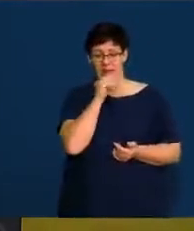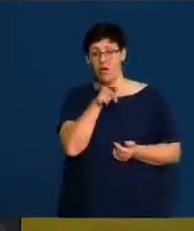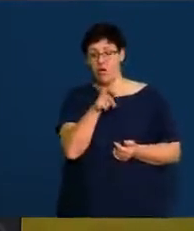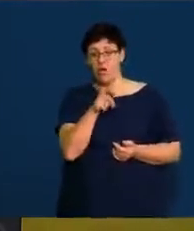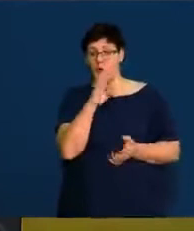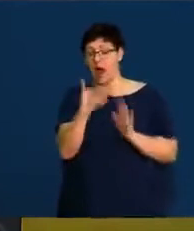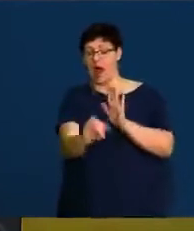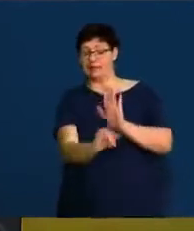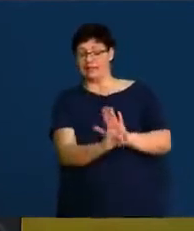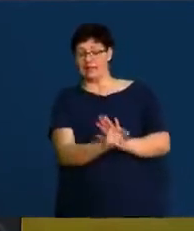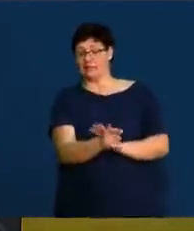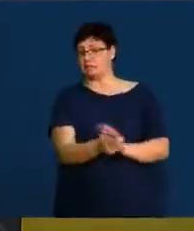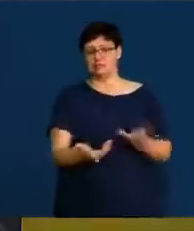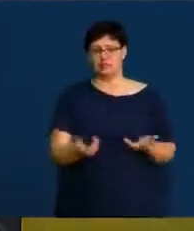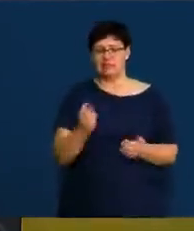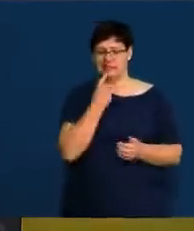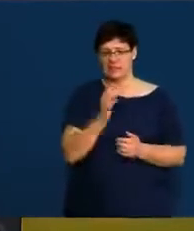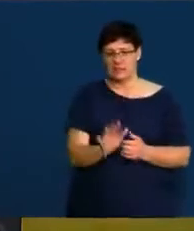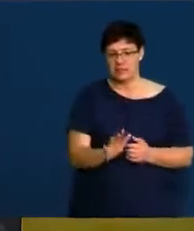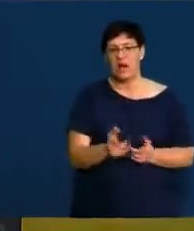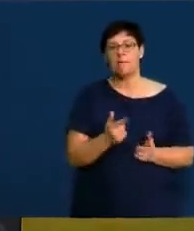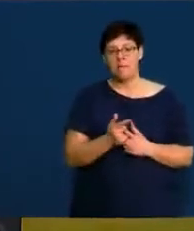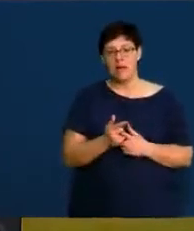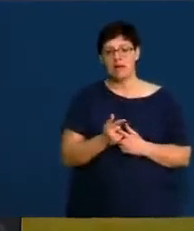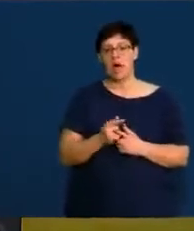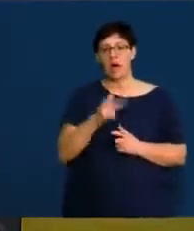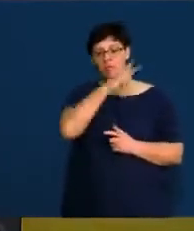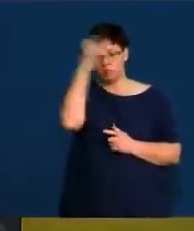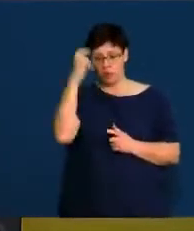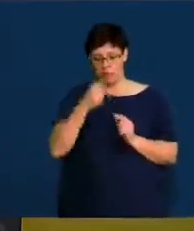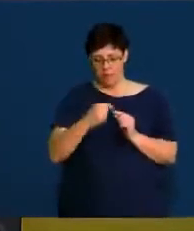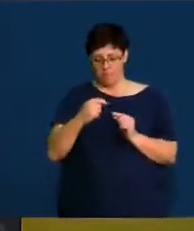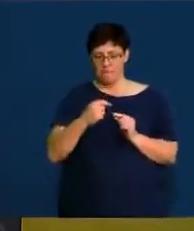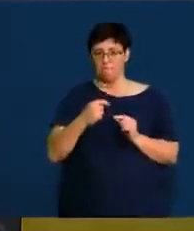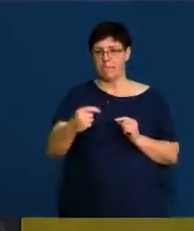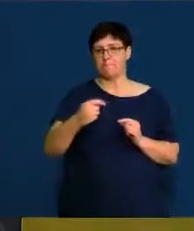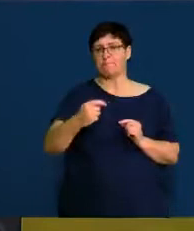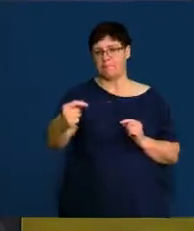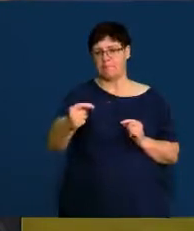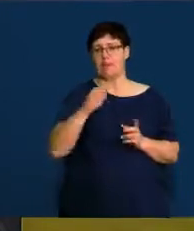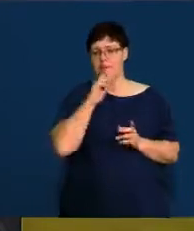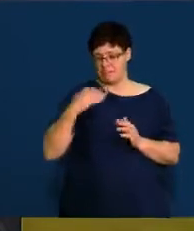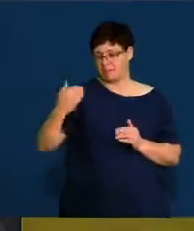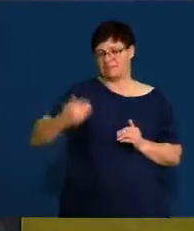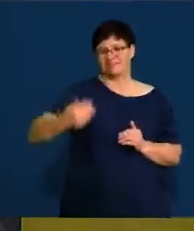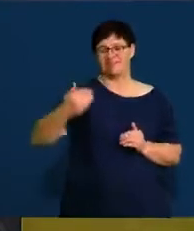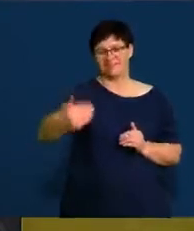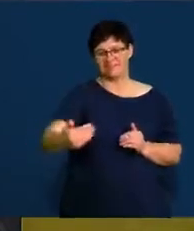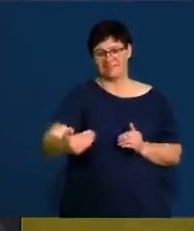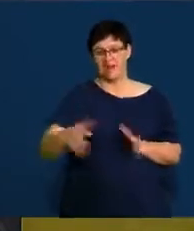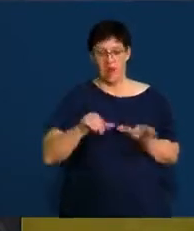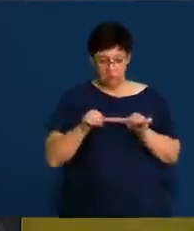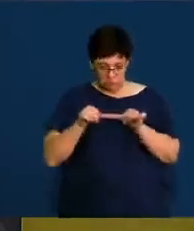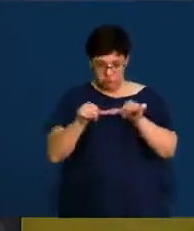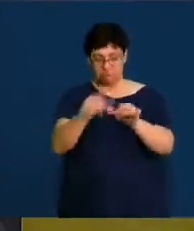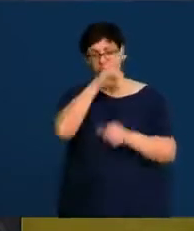cannot identify it. So simply put, a broken blue line has got to tell you that it's periodic, and a continuous